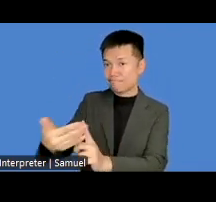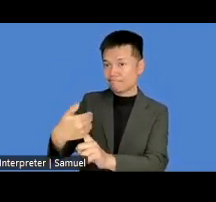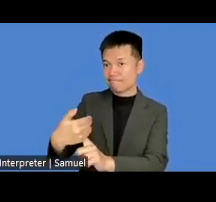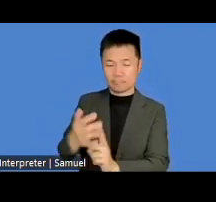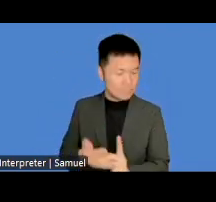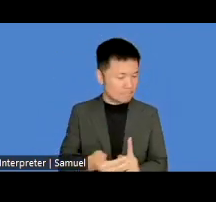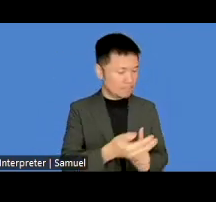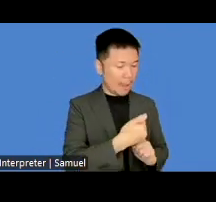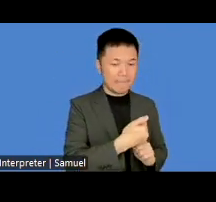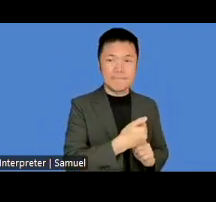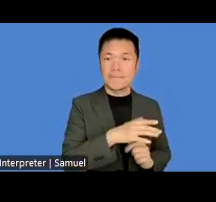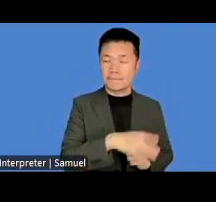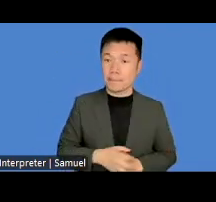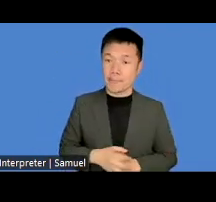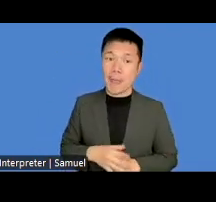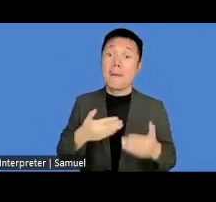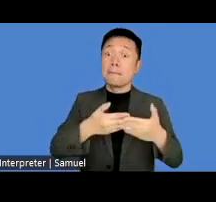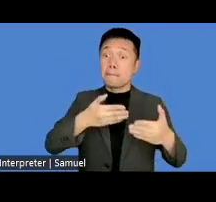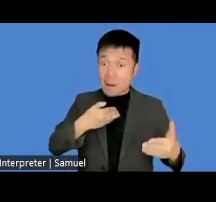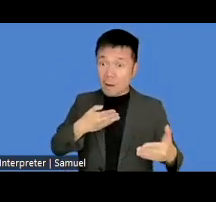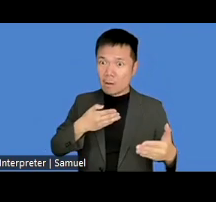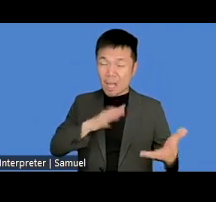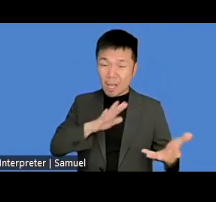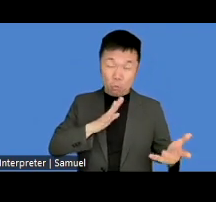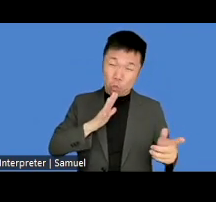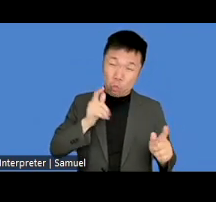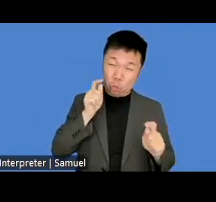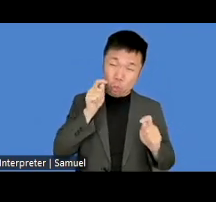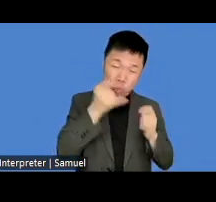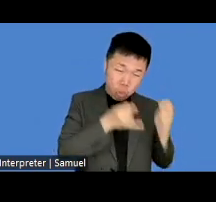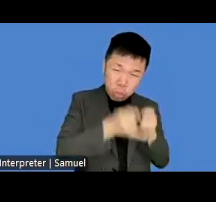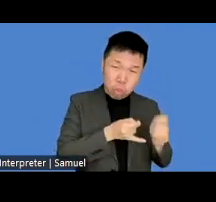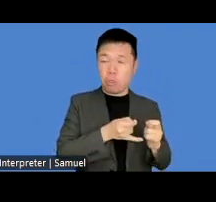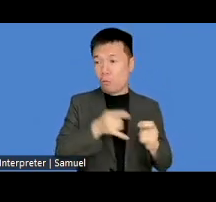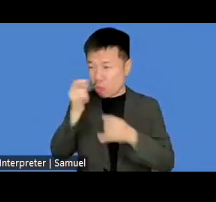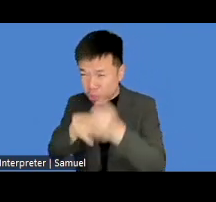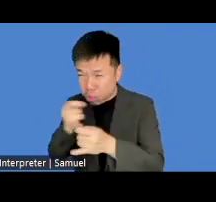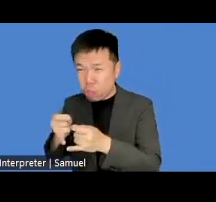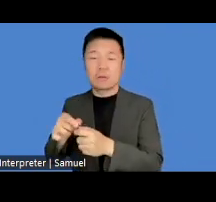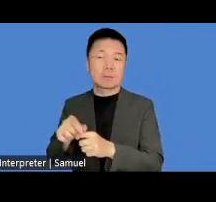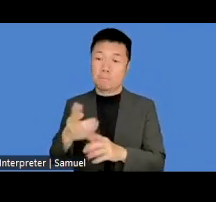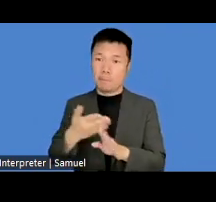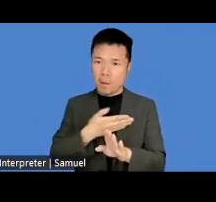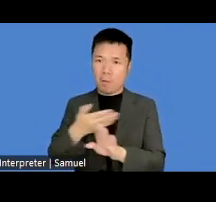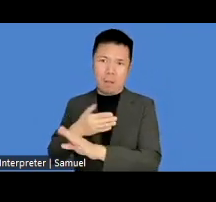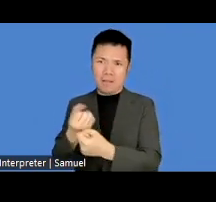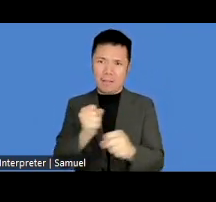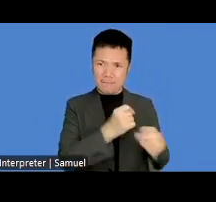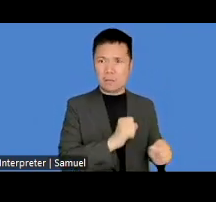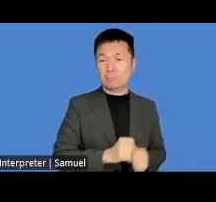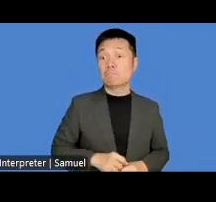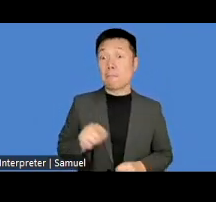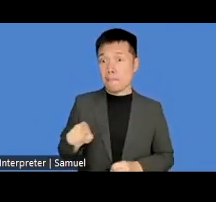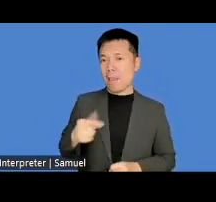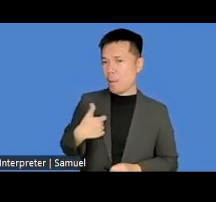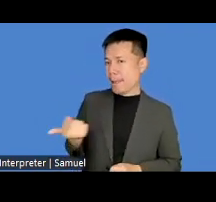take action on time. With regards to these 2 attacks, several suspects were arrested, and there